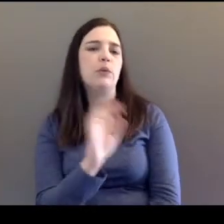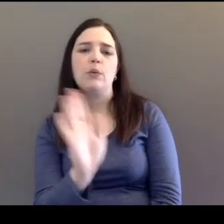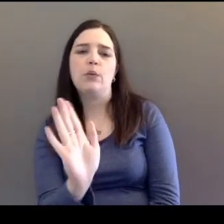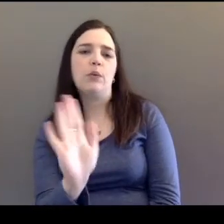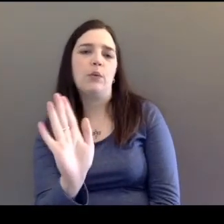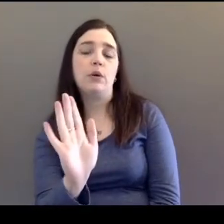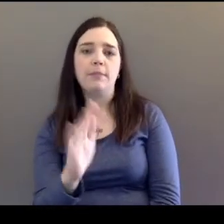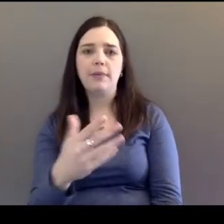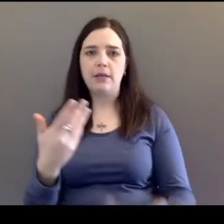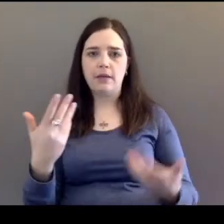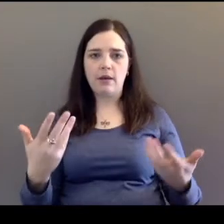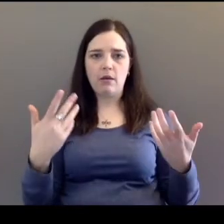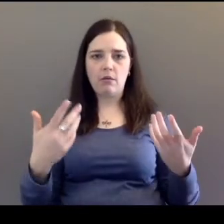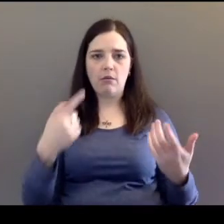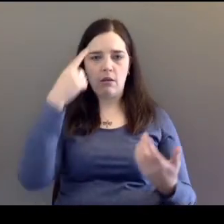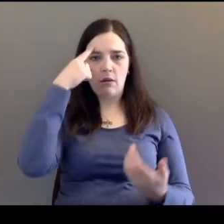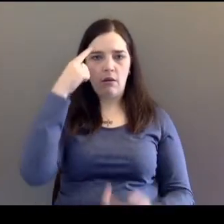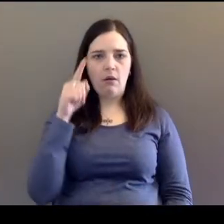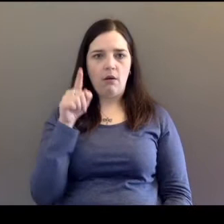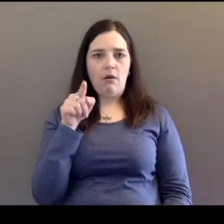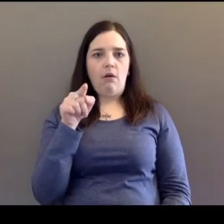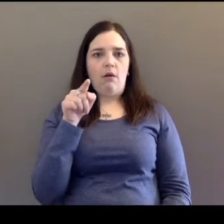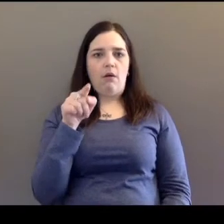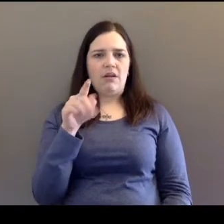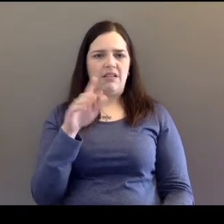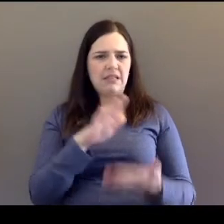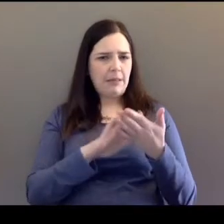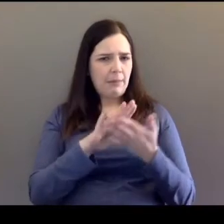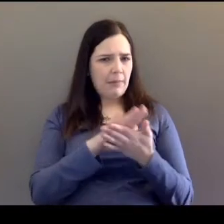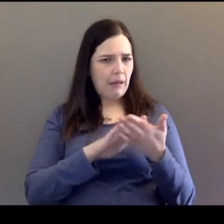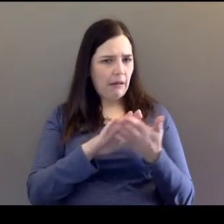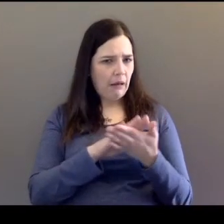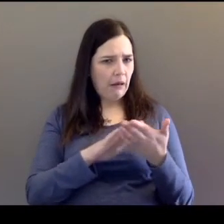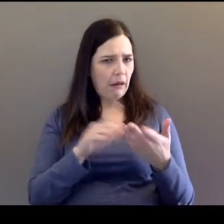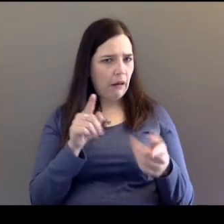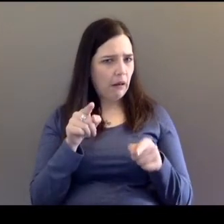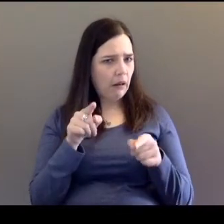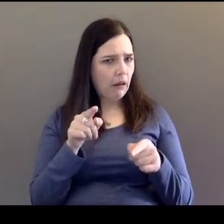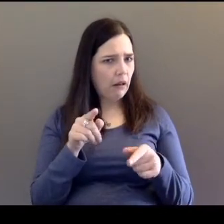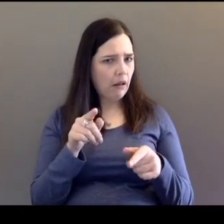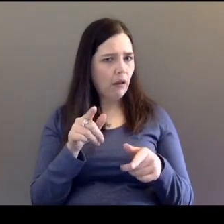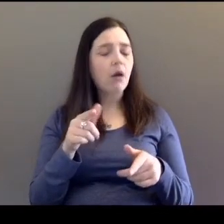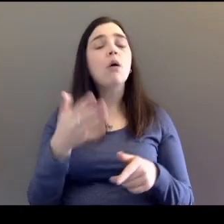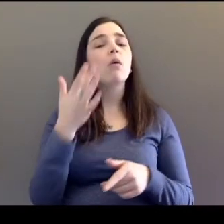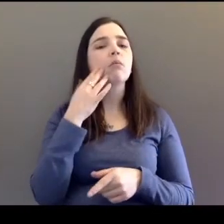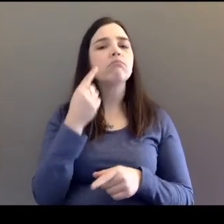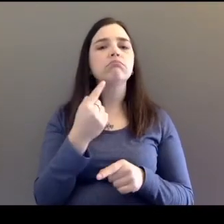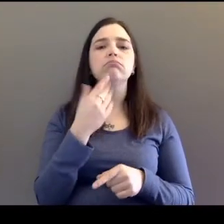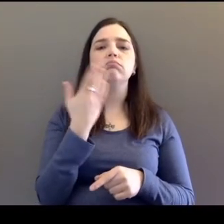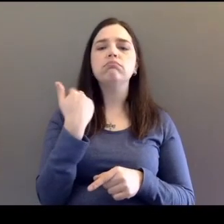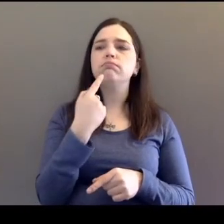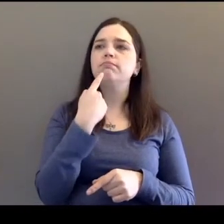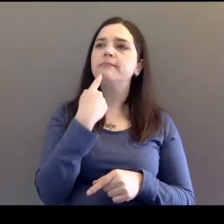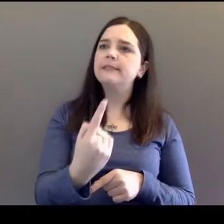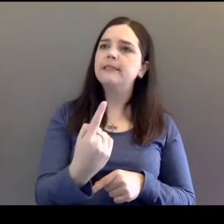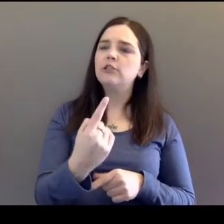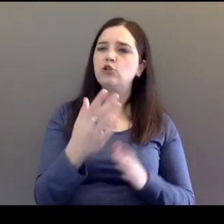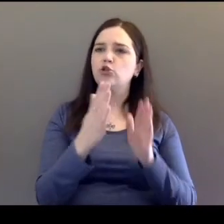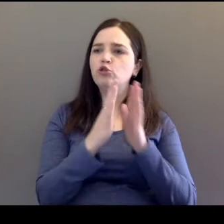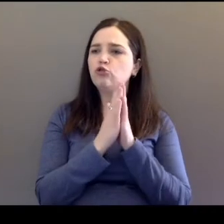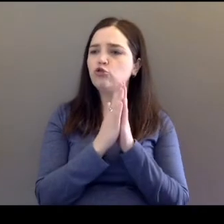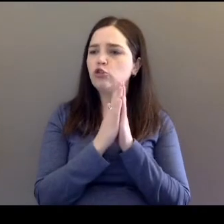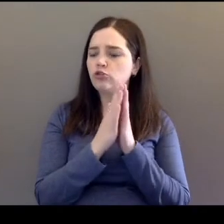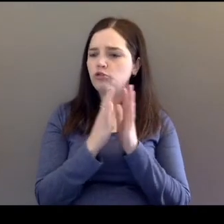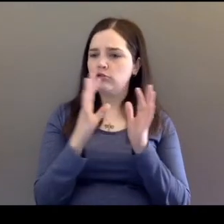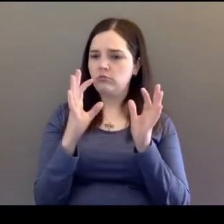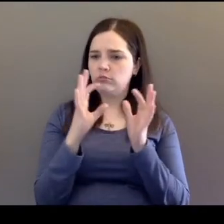suddenly, we're left thinking, did we mean any of that? When we said that church was ultimately